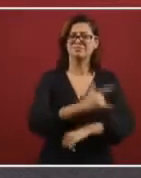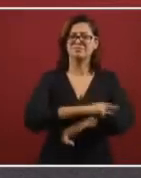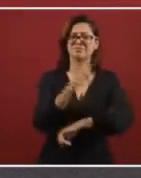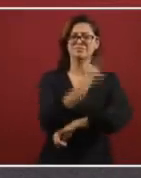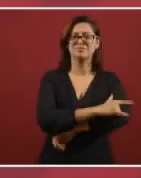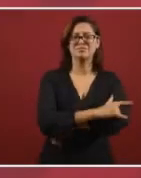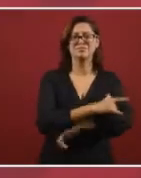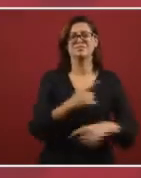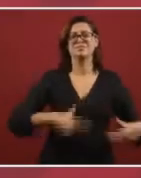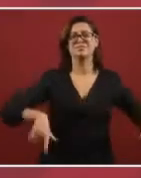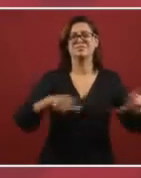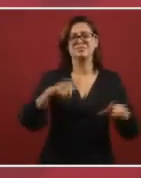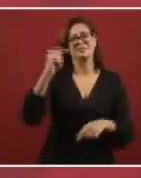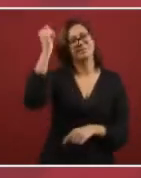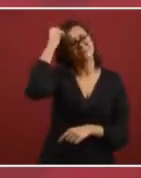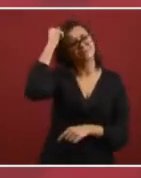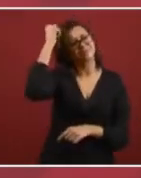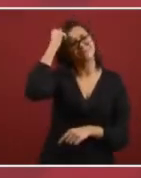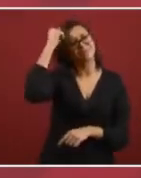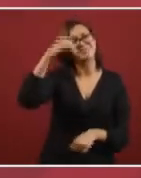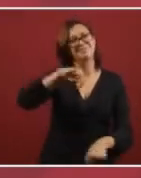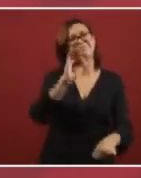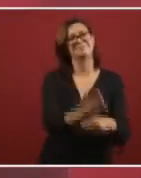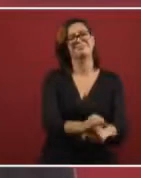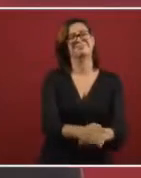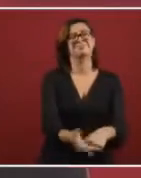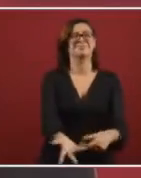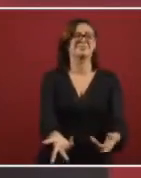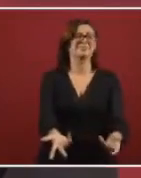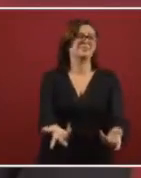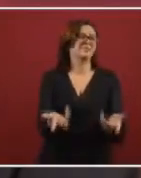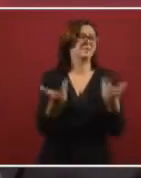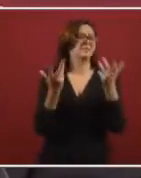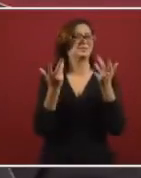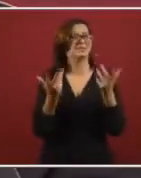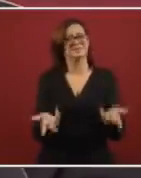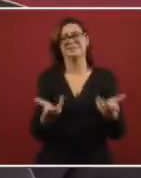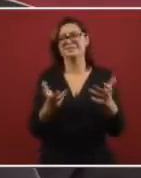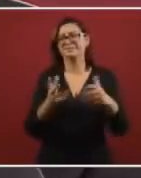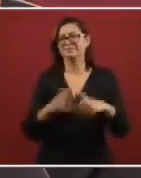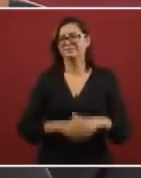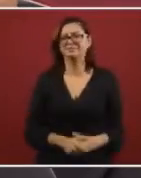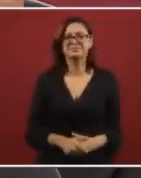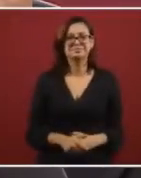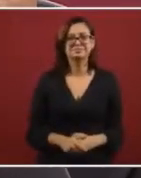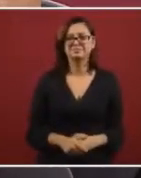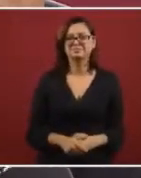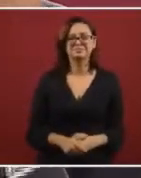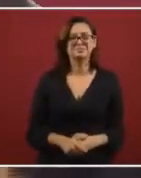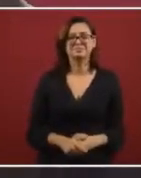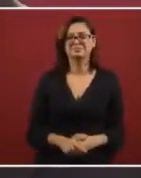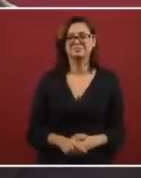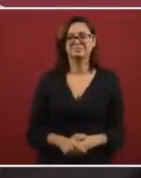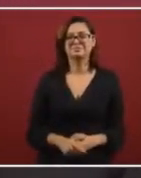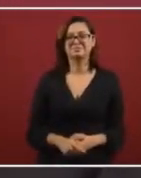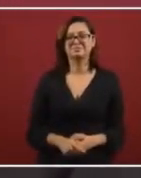of the airport in the middle of the Lake Texcoco that was